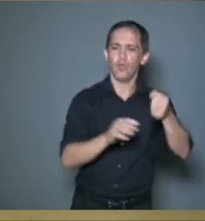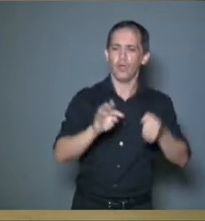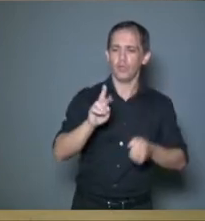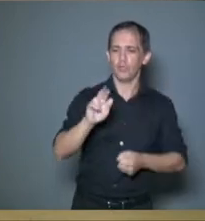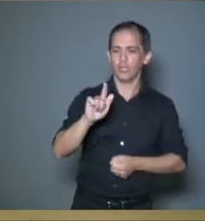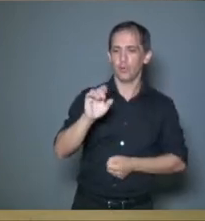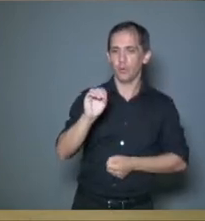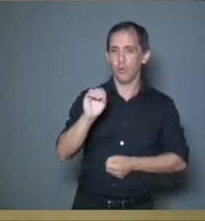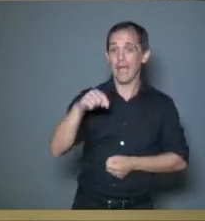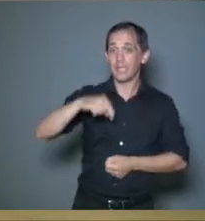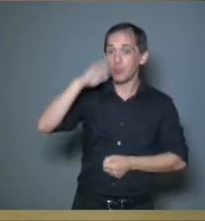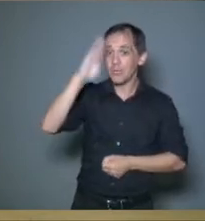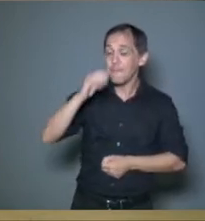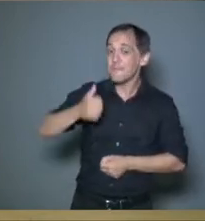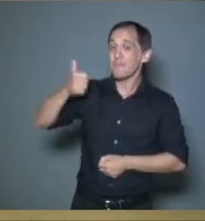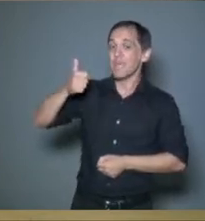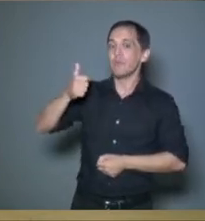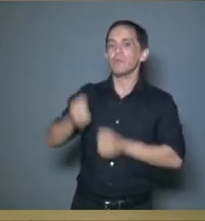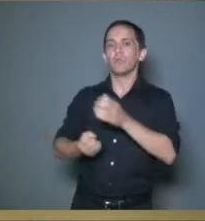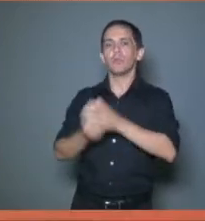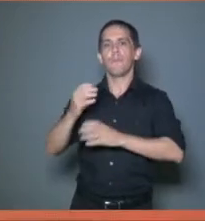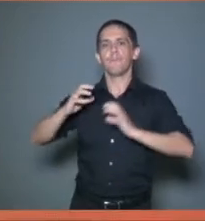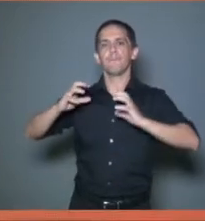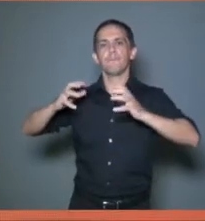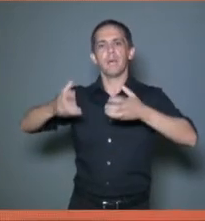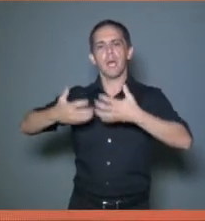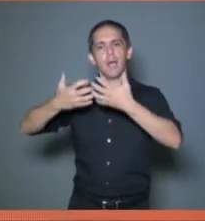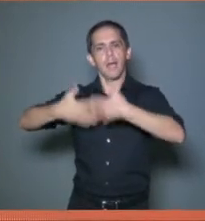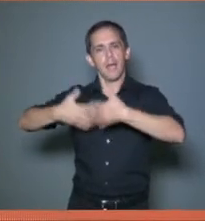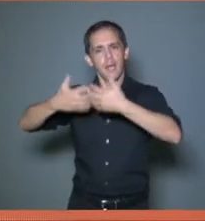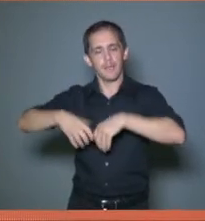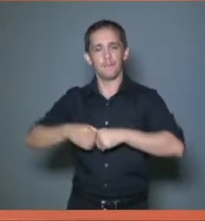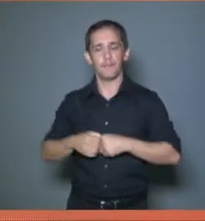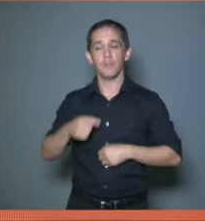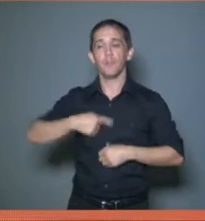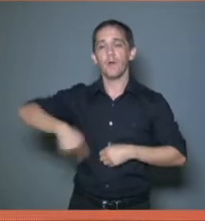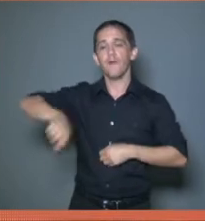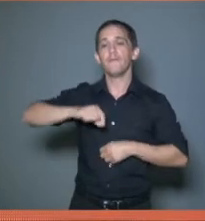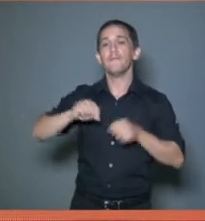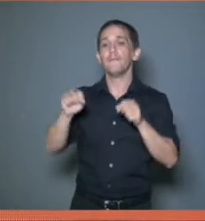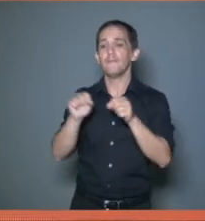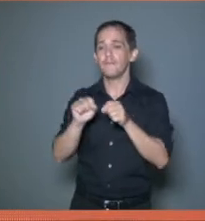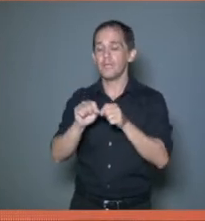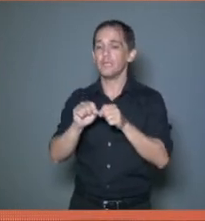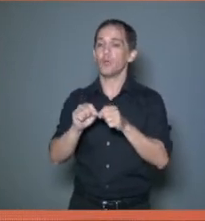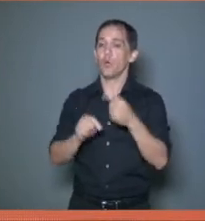Brazilian combine market were 13 machines. We